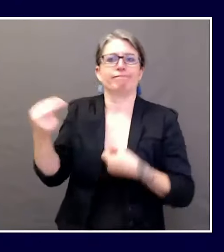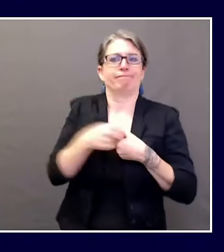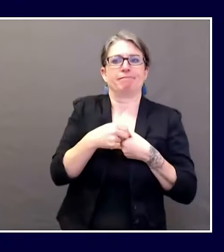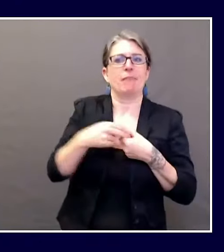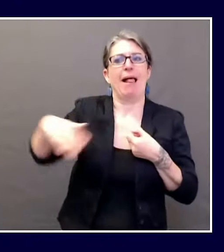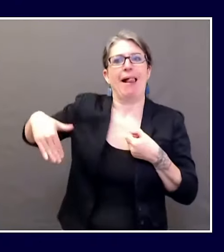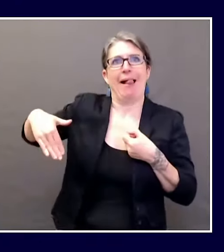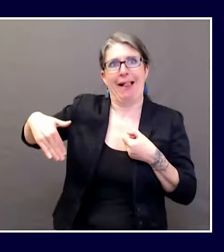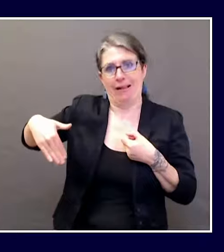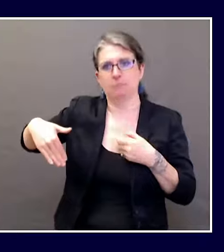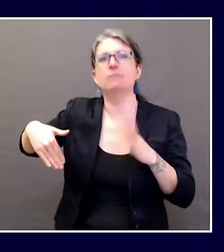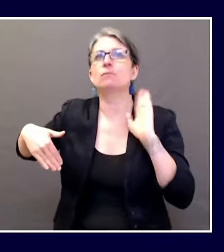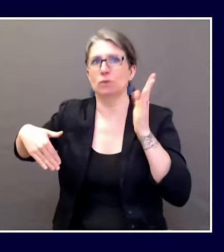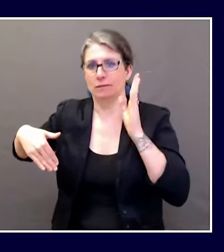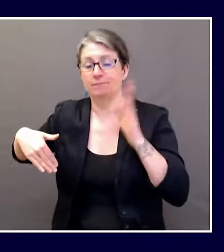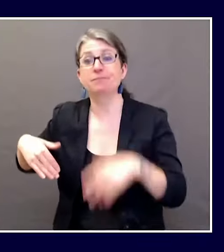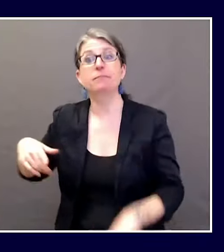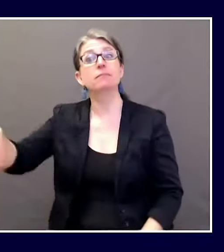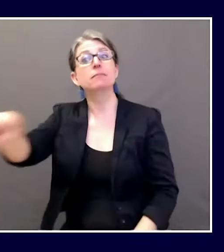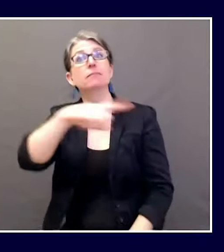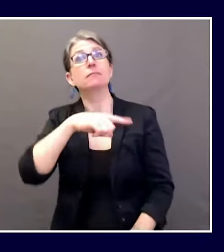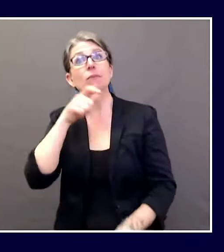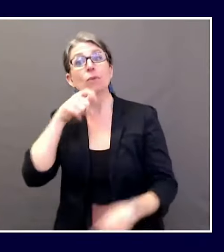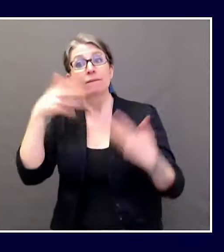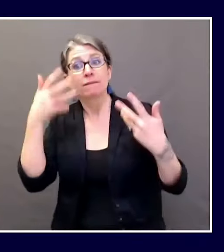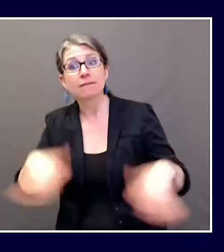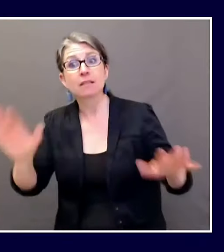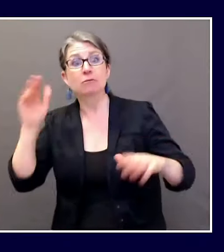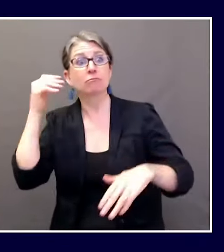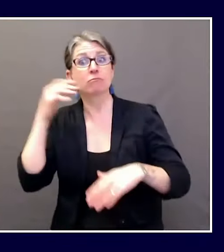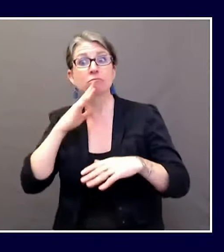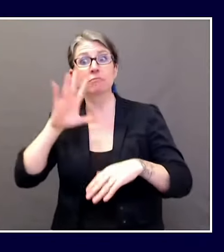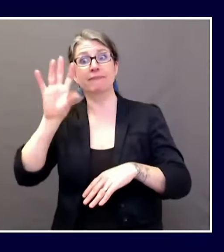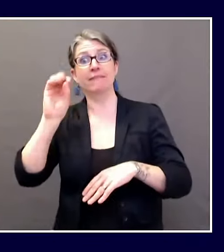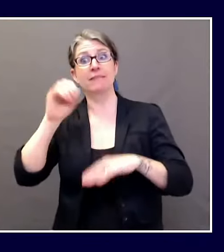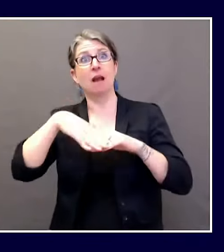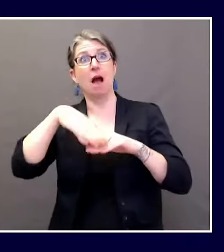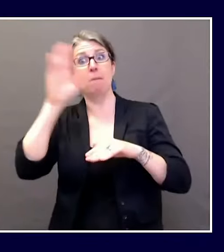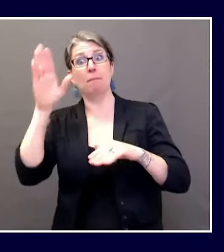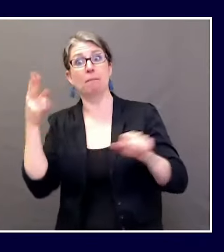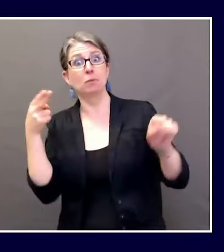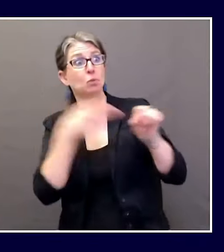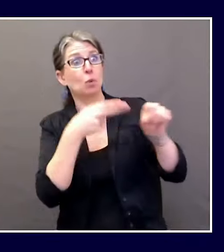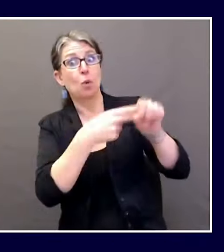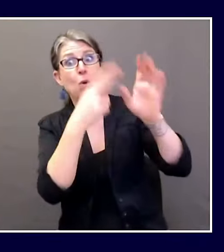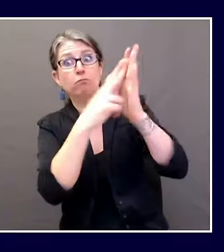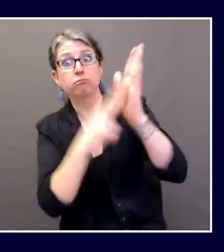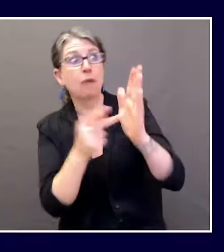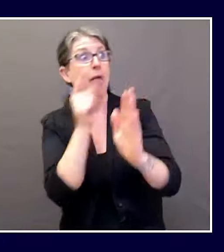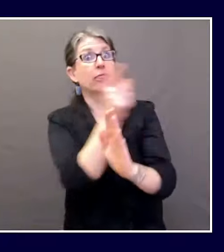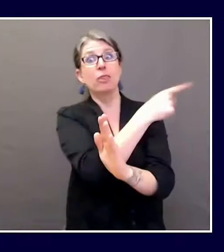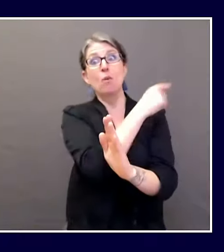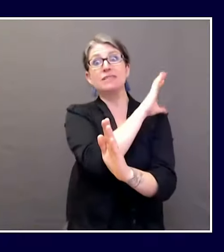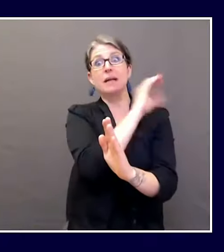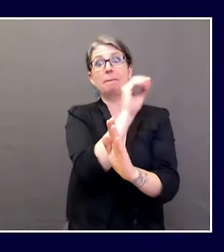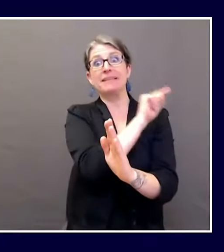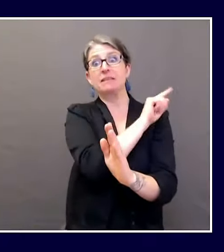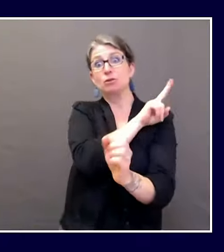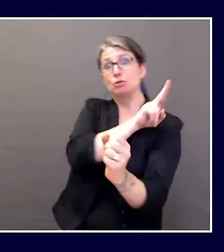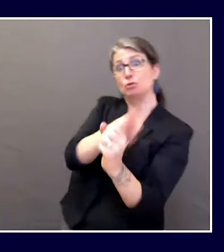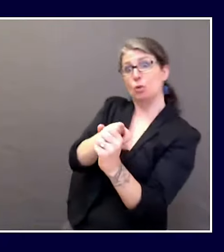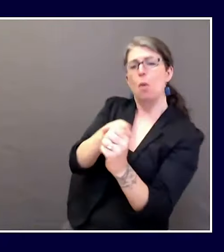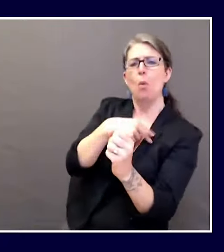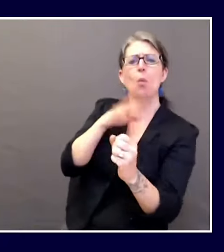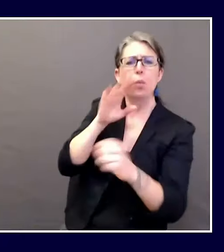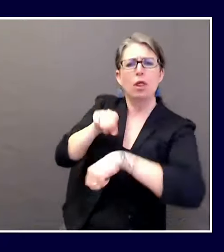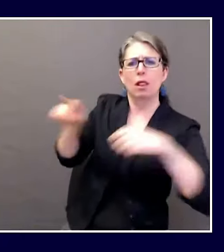raise their hand and simultaneously bringing sites on so that when they are live and ready to go, we can go back to folks who have